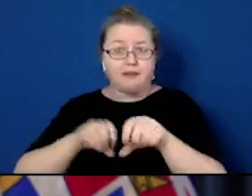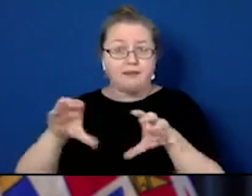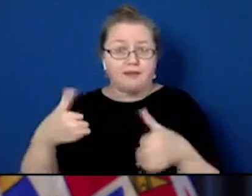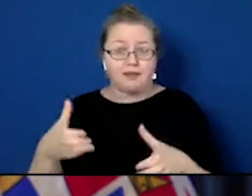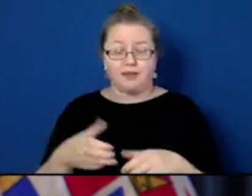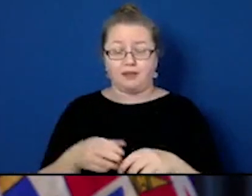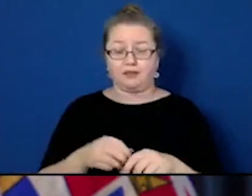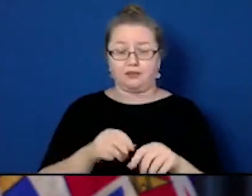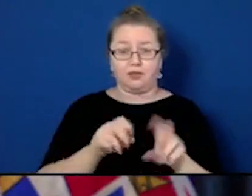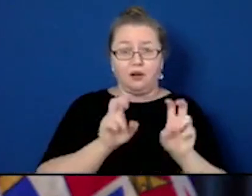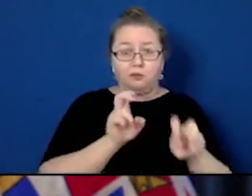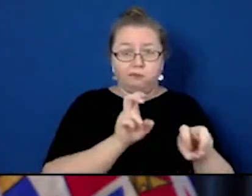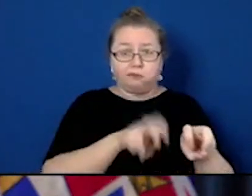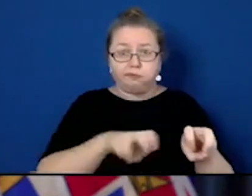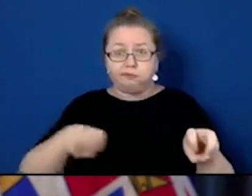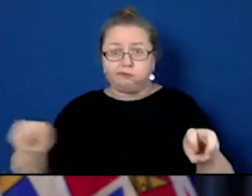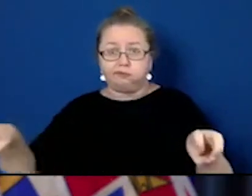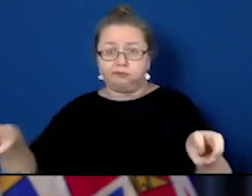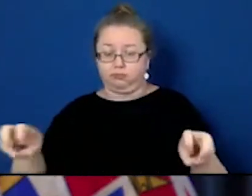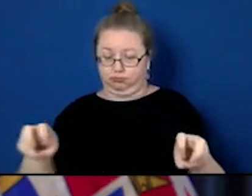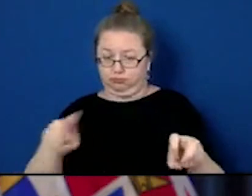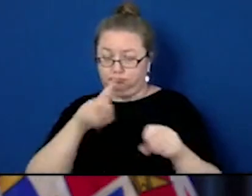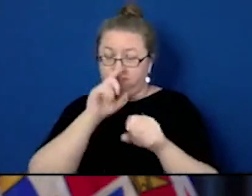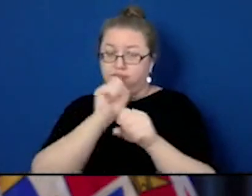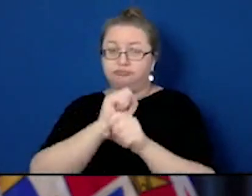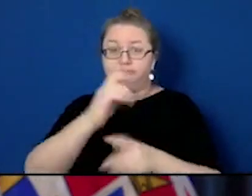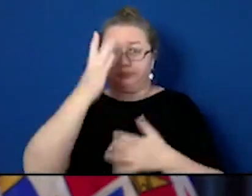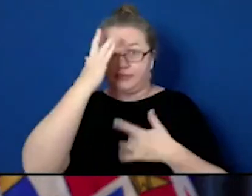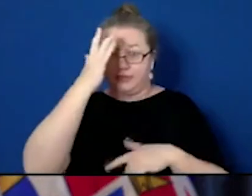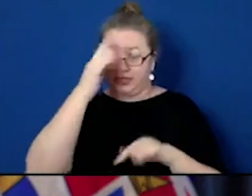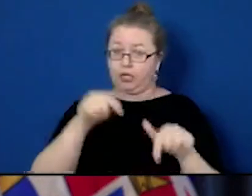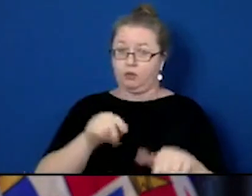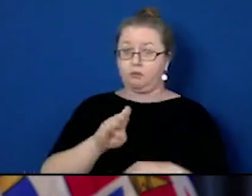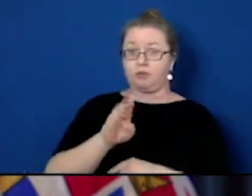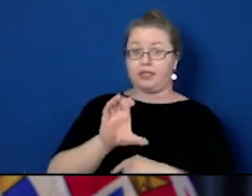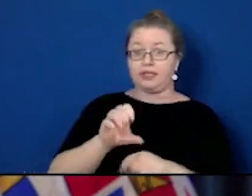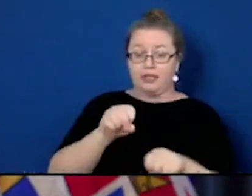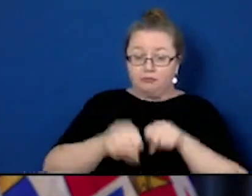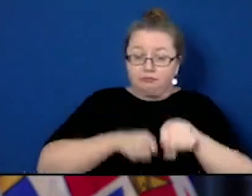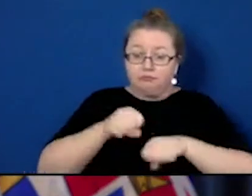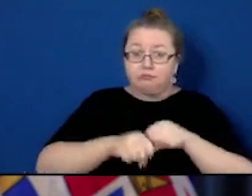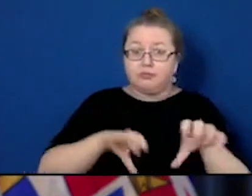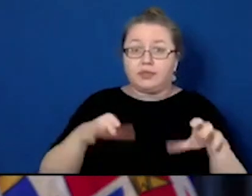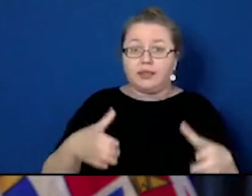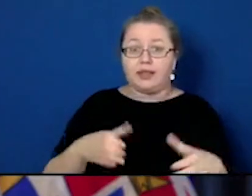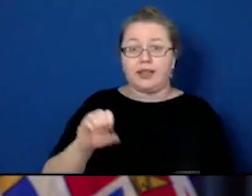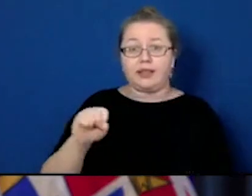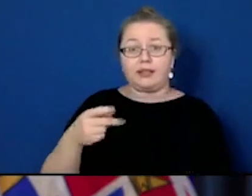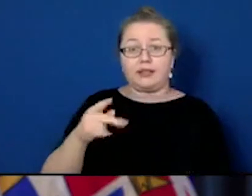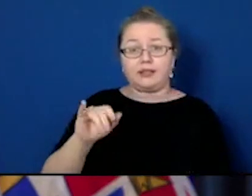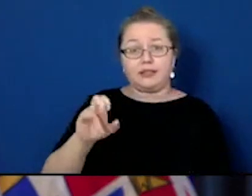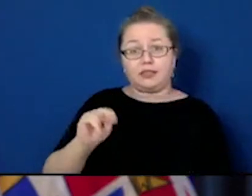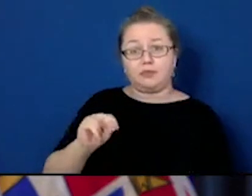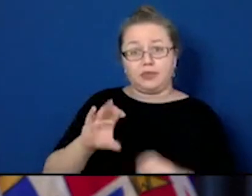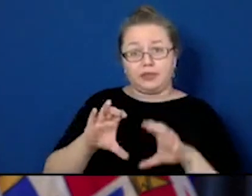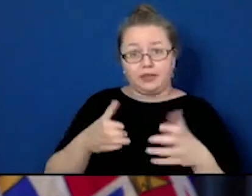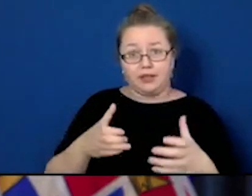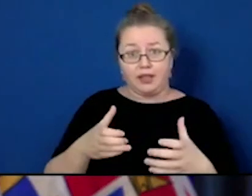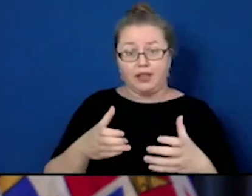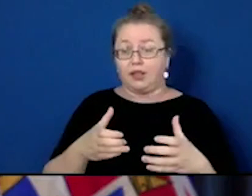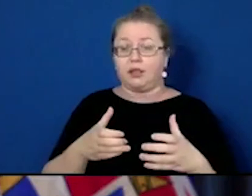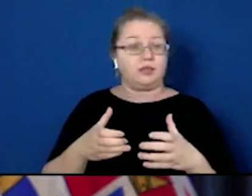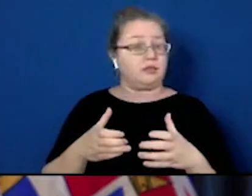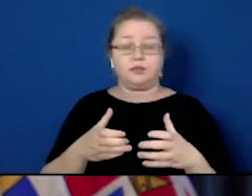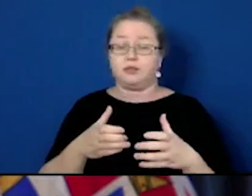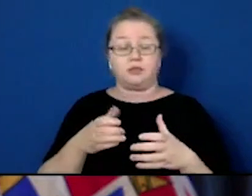We know there's been spin classes here in BC where we've had 20 or 30 people being infected. Right now, spin classes in